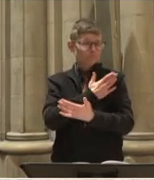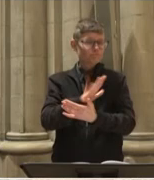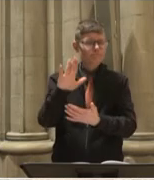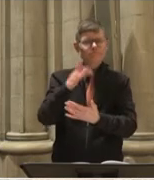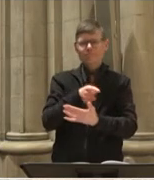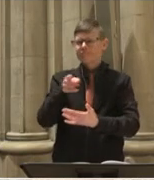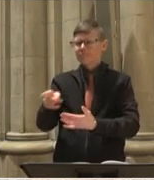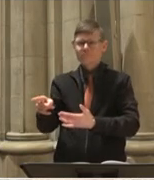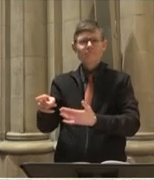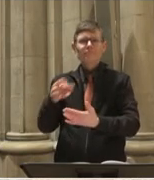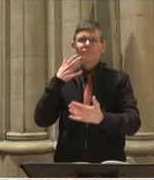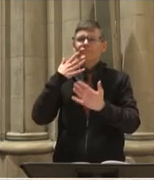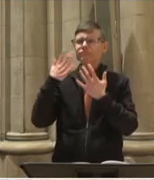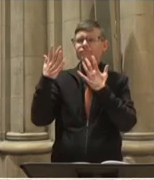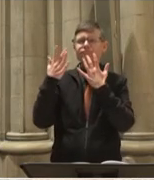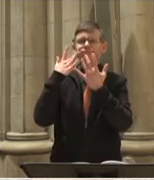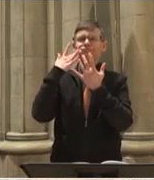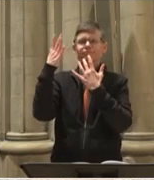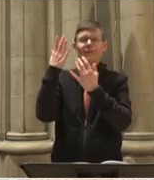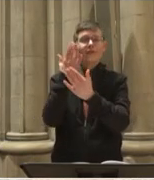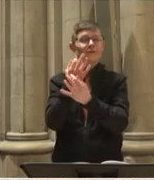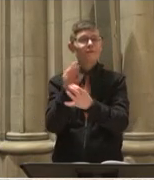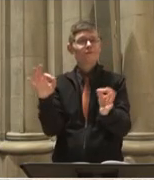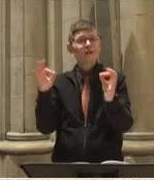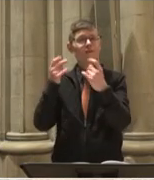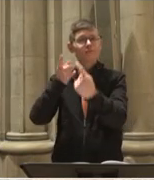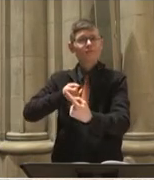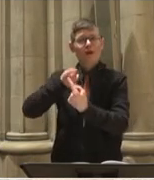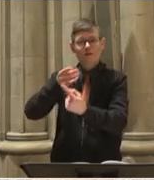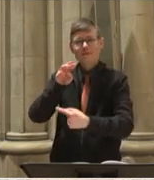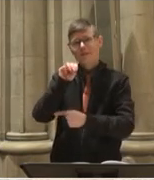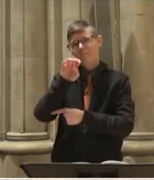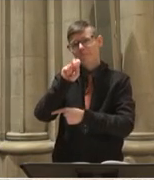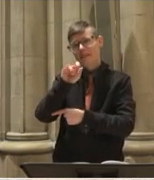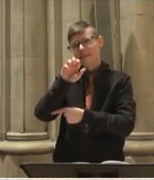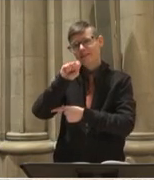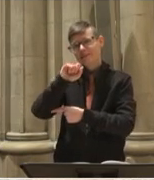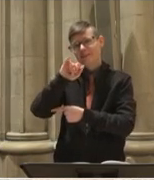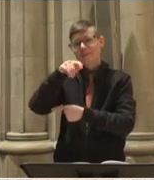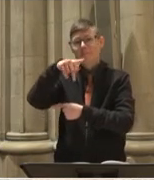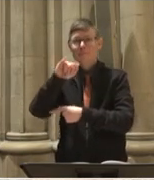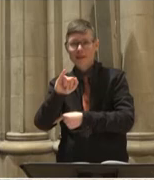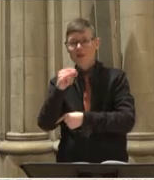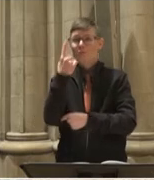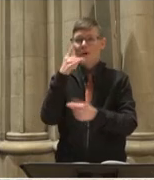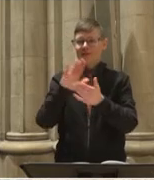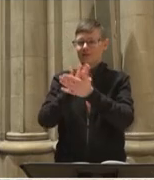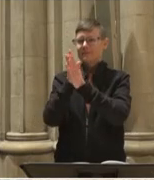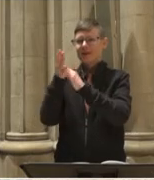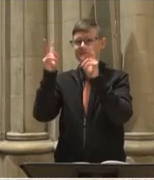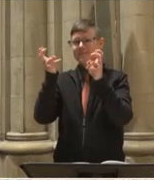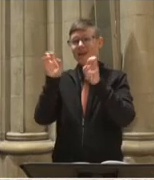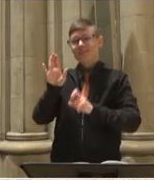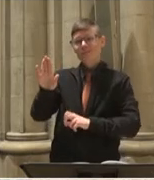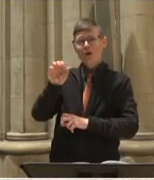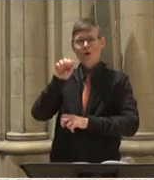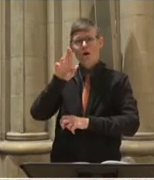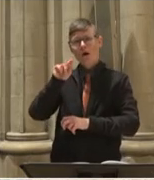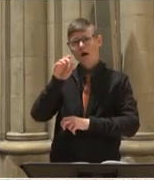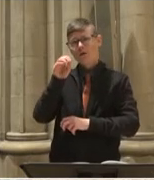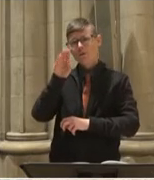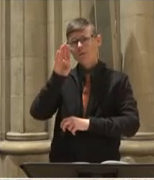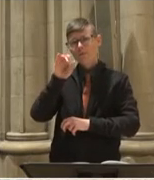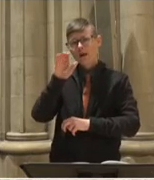singing throughout the freedom struggles in Mississippi, and one which became the title of her autobiography, was none other than